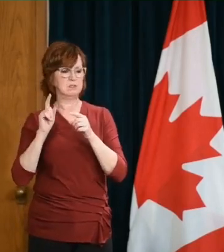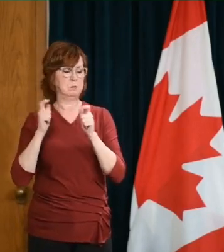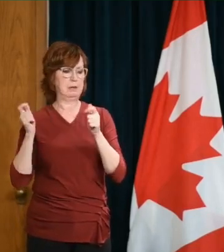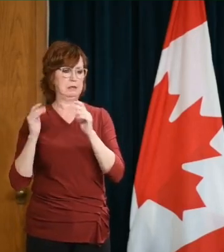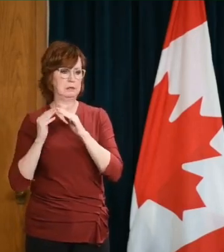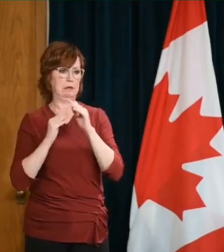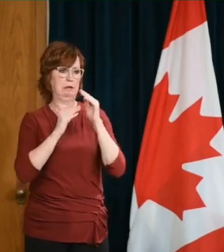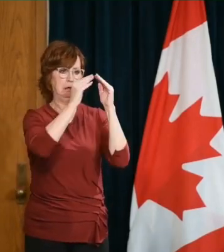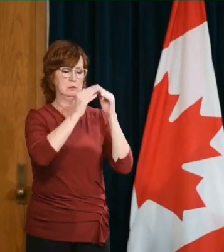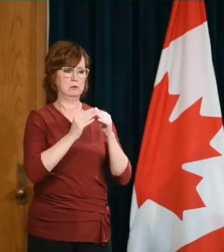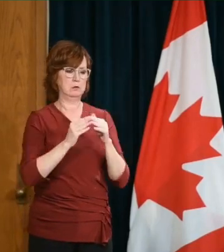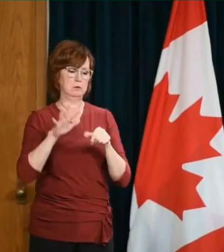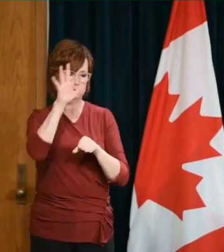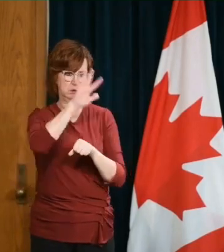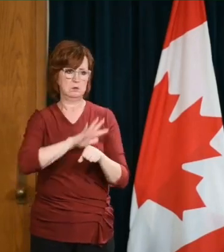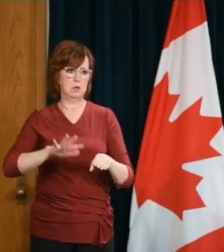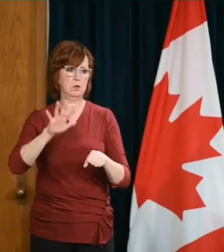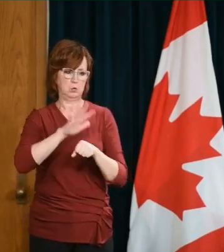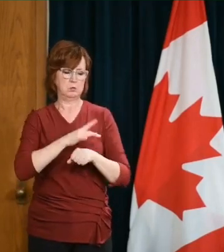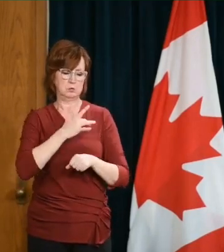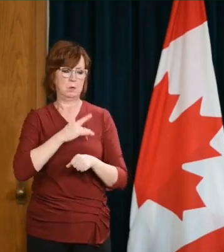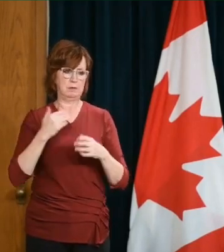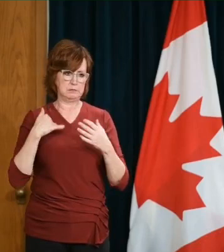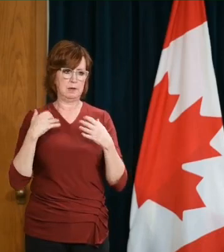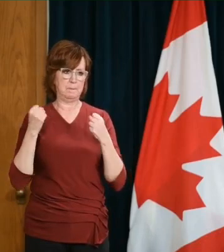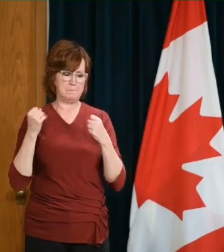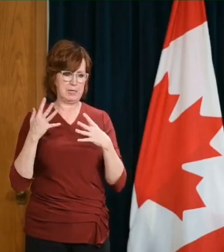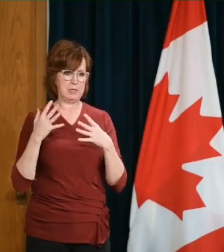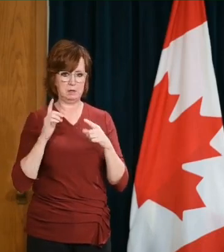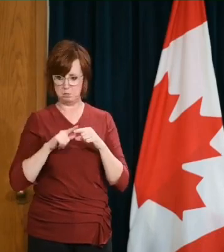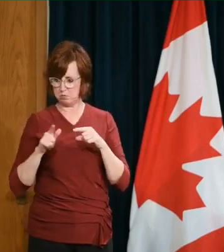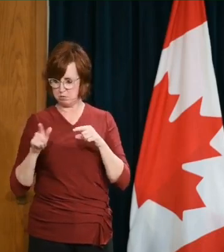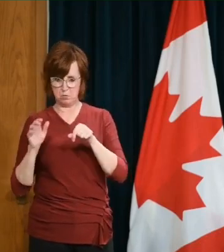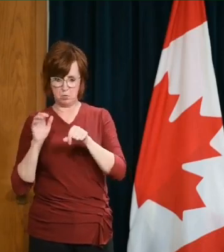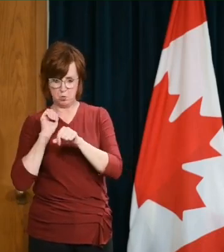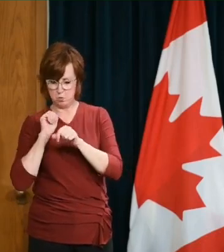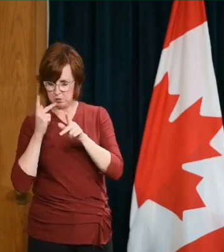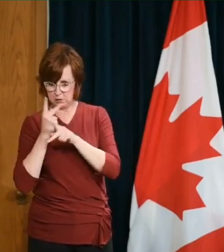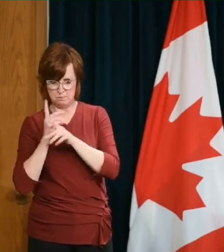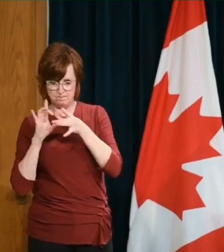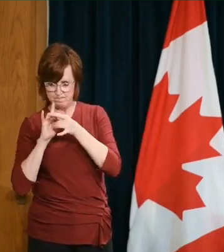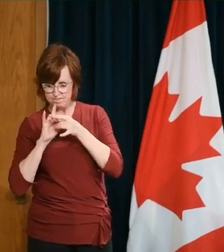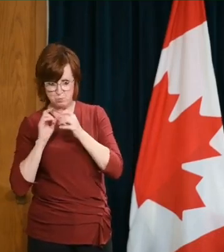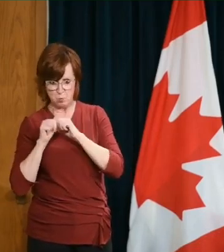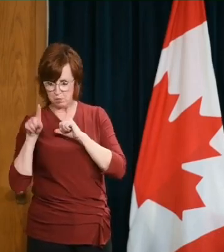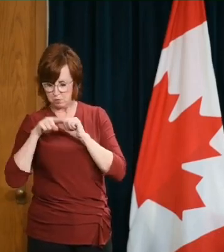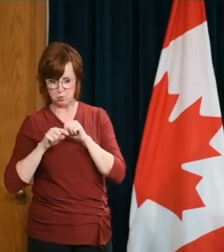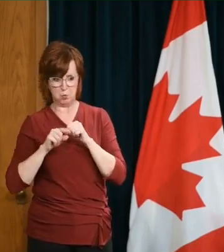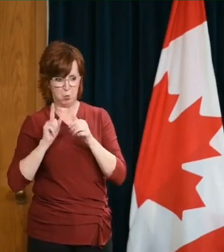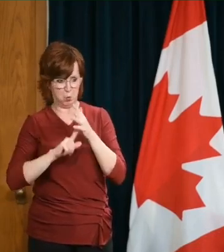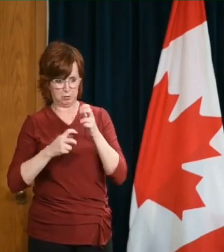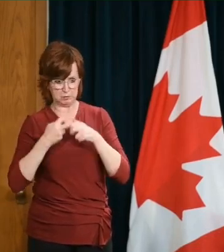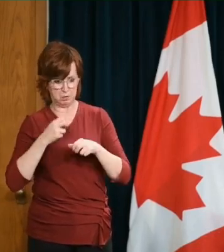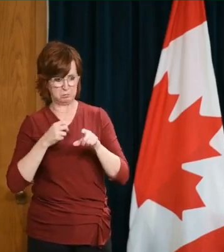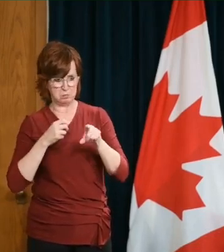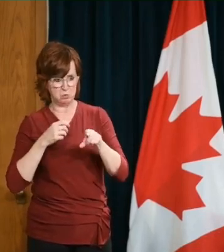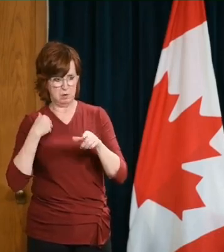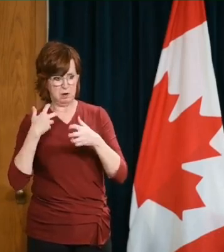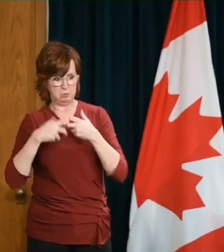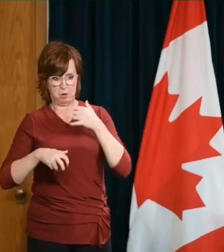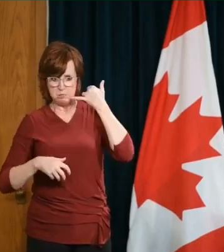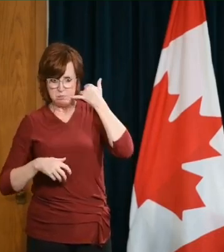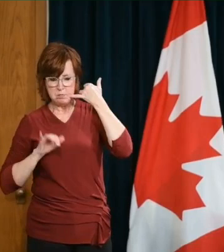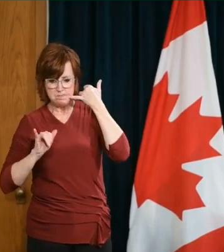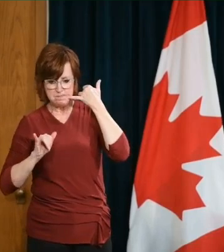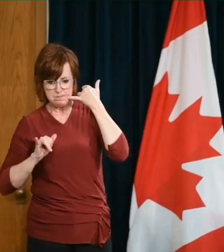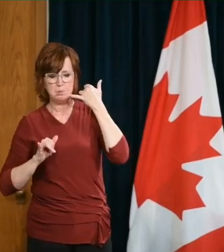a number of centers across the province, working closely with them with exactly where those gaps are. And how can we